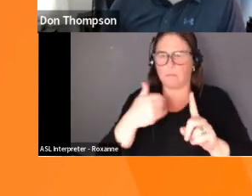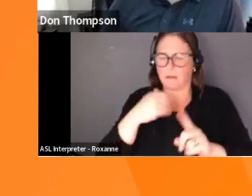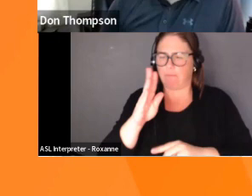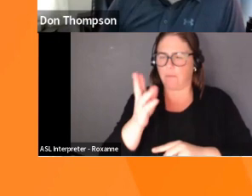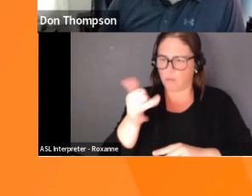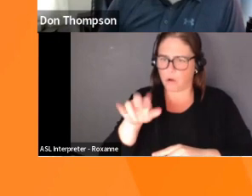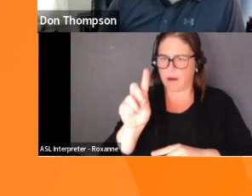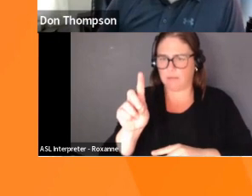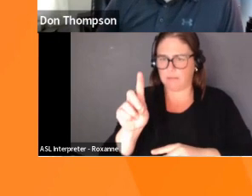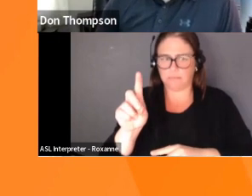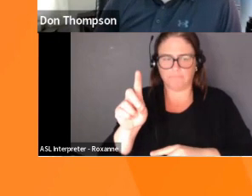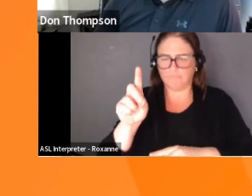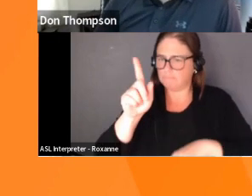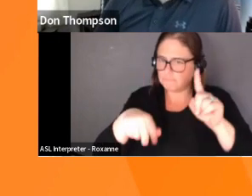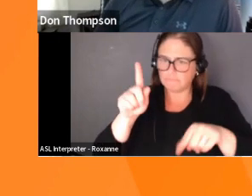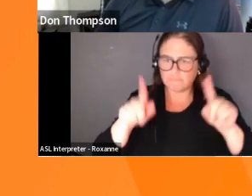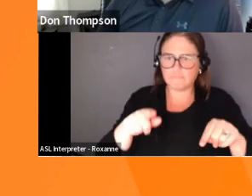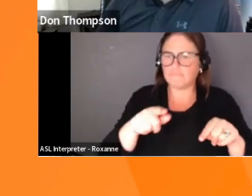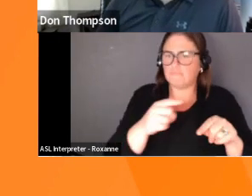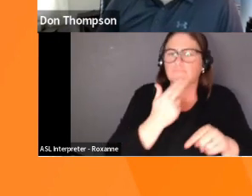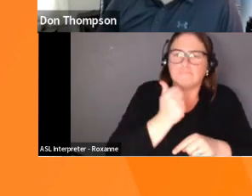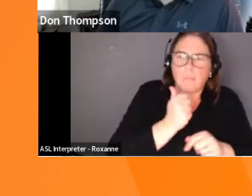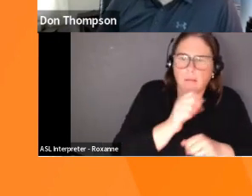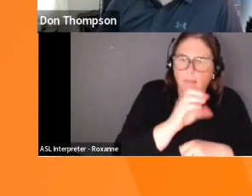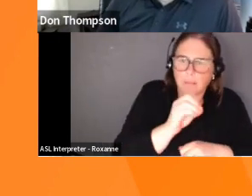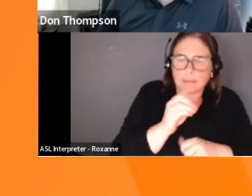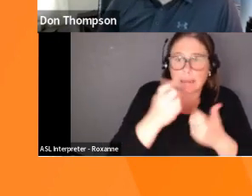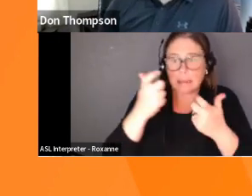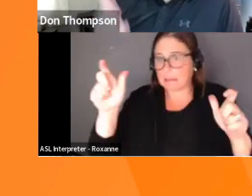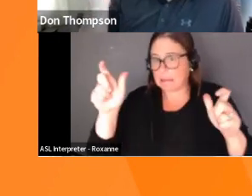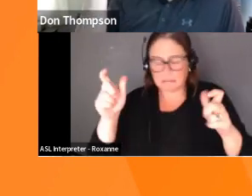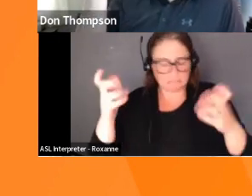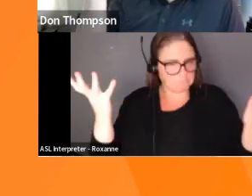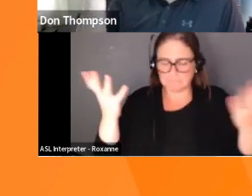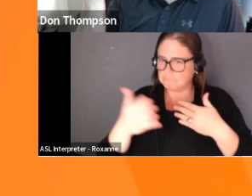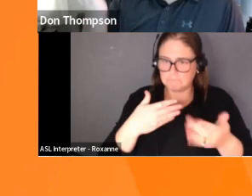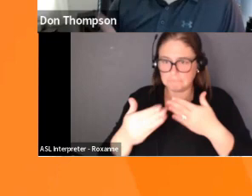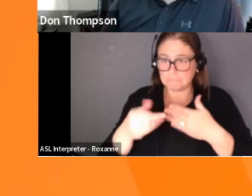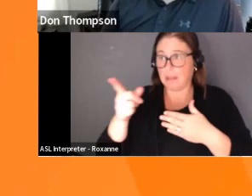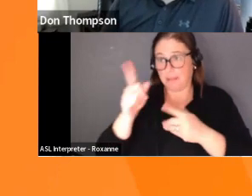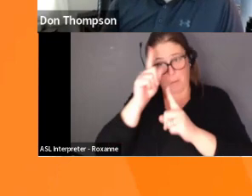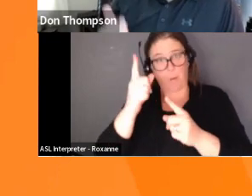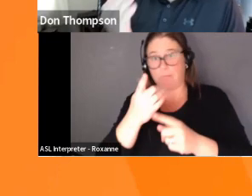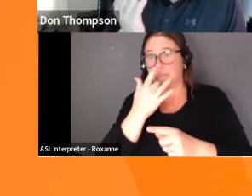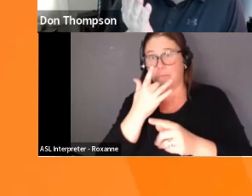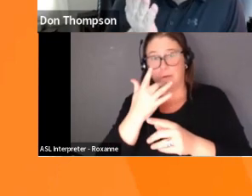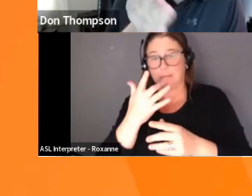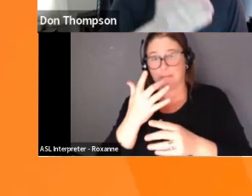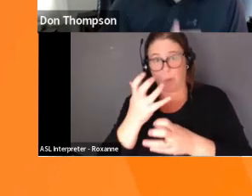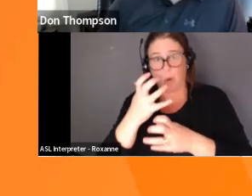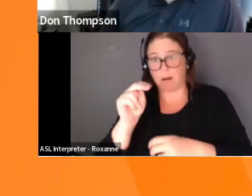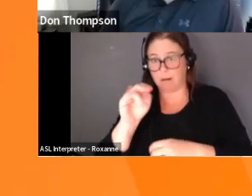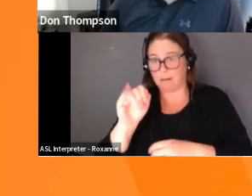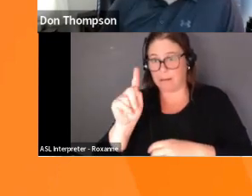All size of brands. It doesn't matter if you're tiny. Okay. They'd love to have Nike. Okay. But they're